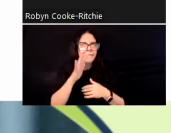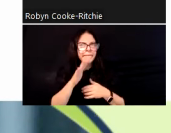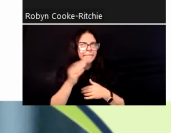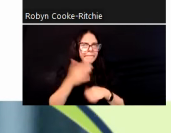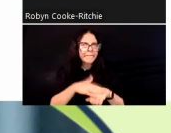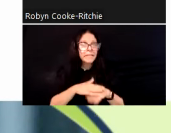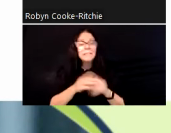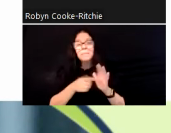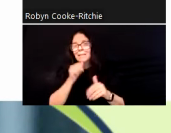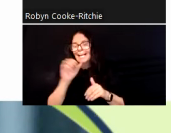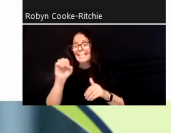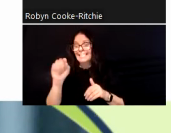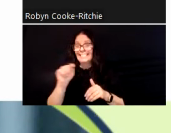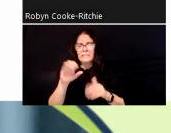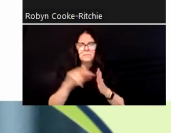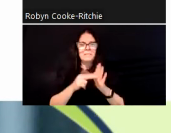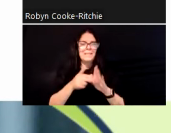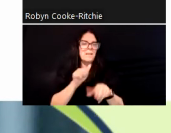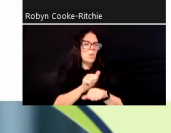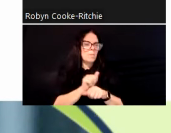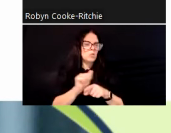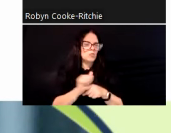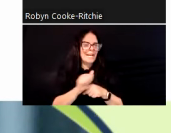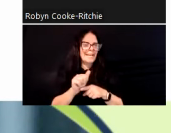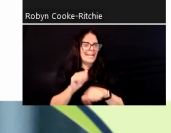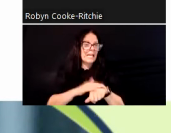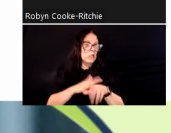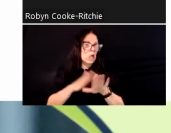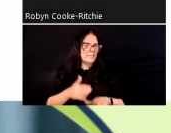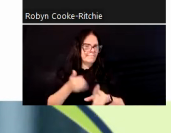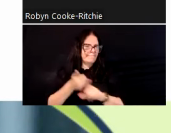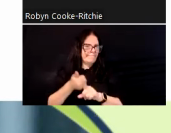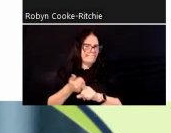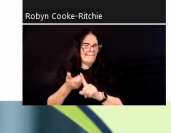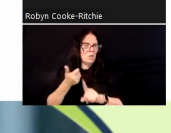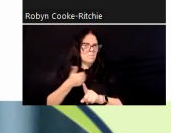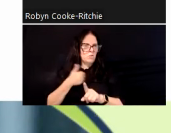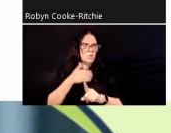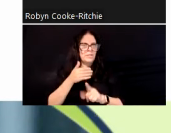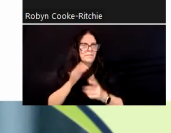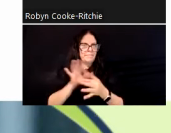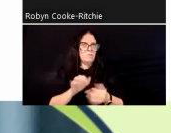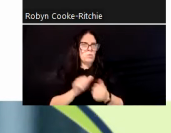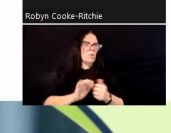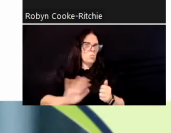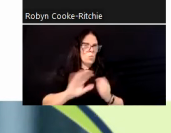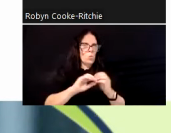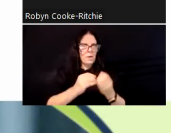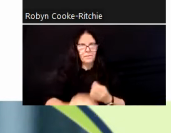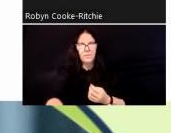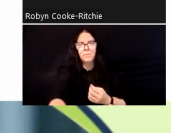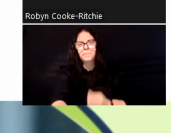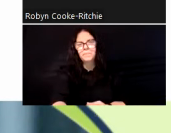won't. ETC being the employment and training consultant from the ministry who's attached to your organization